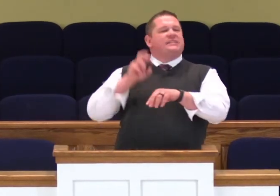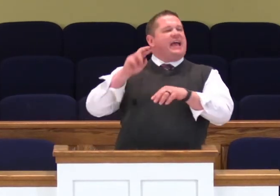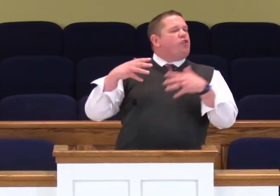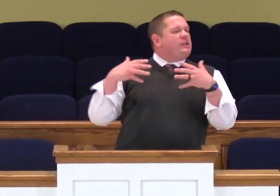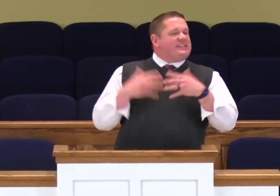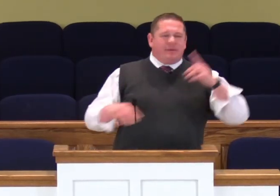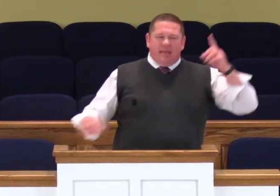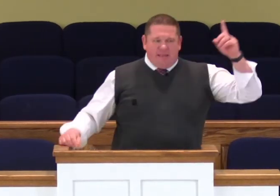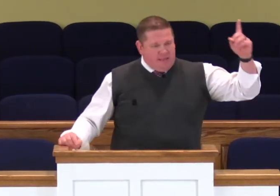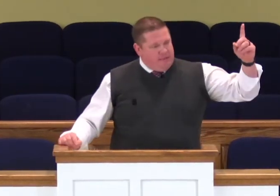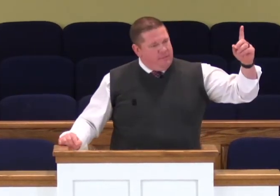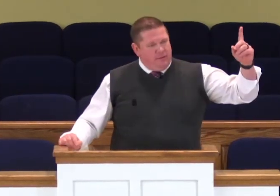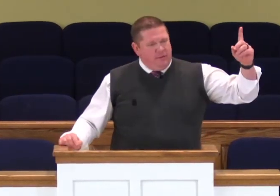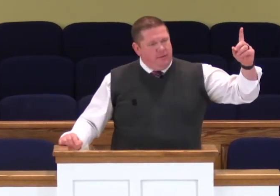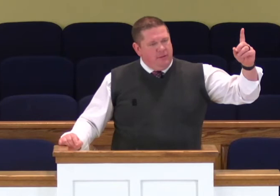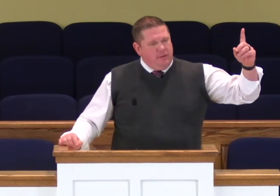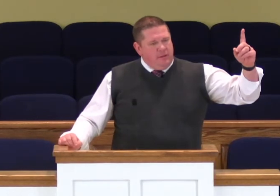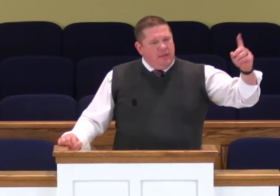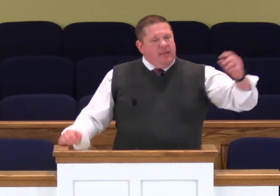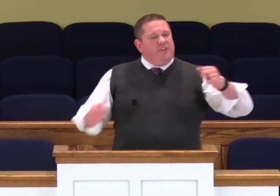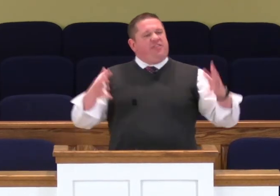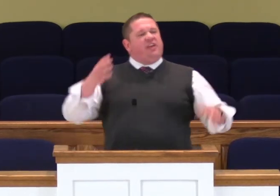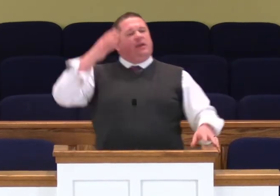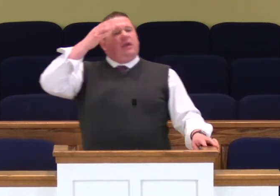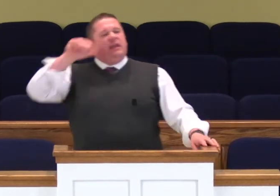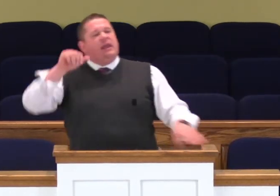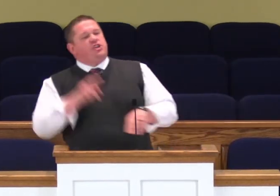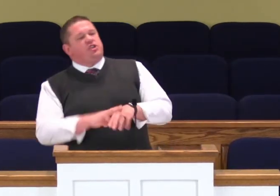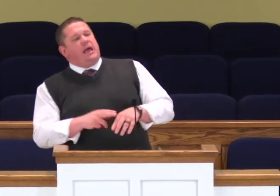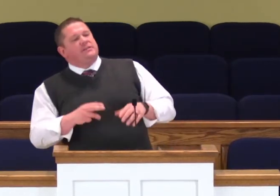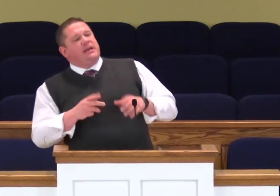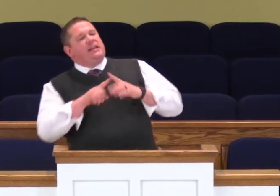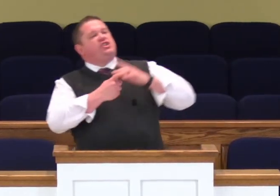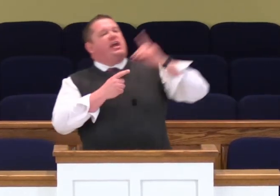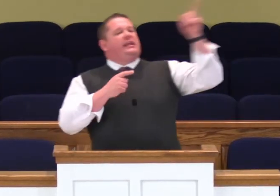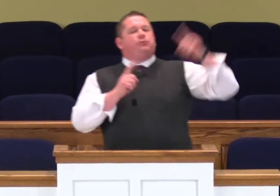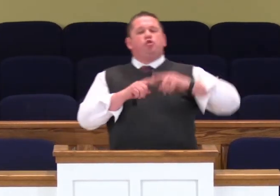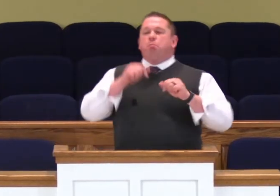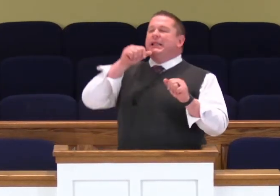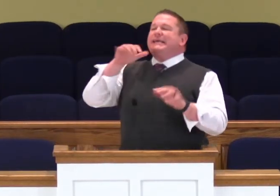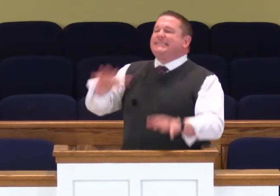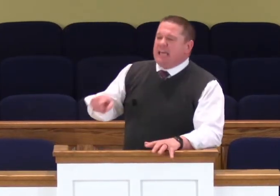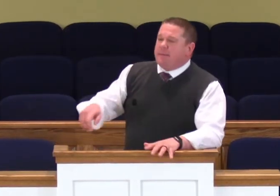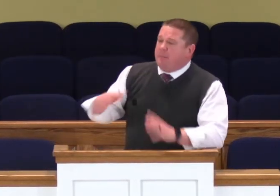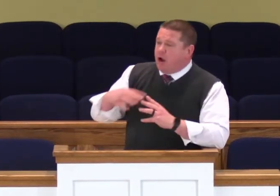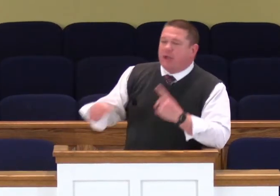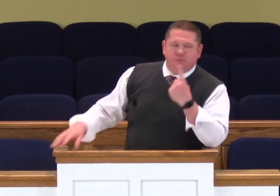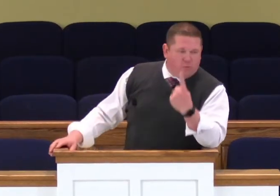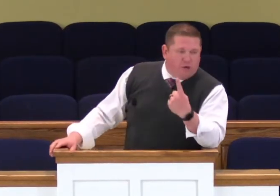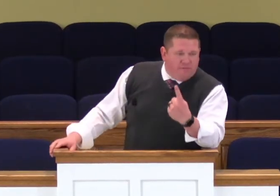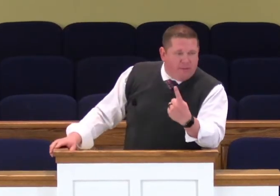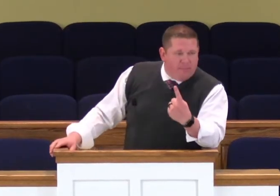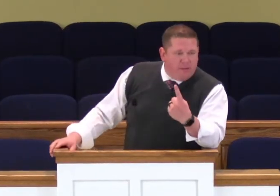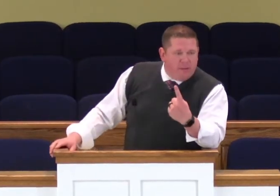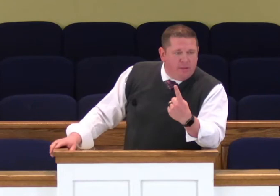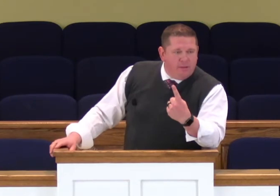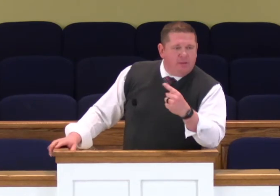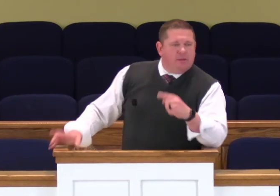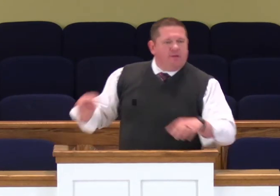nation has ever intimidated Him. If anything, any nation that has initiated Him to bless them in America has been one of